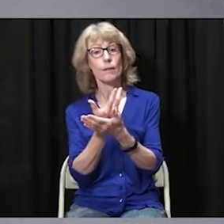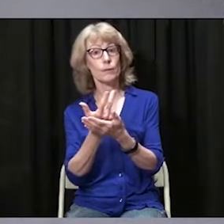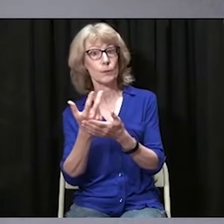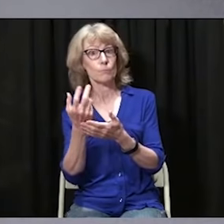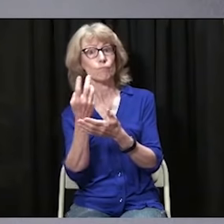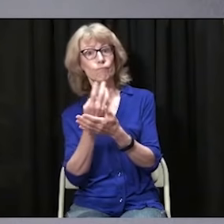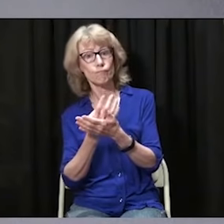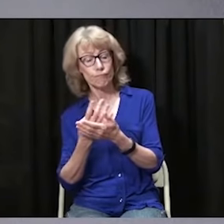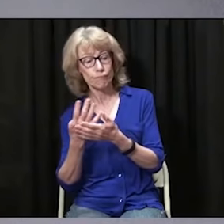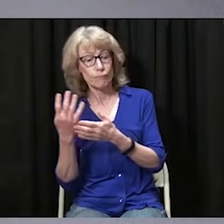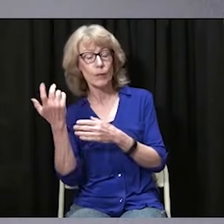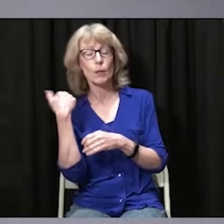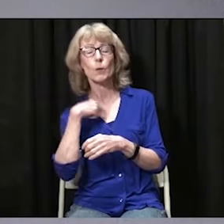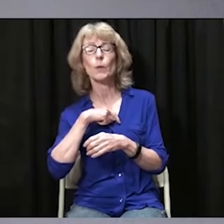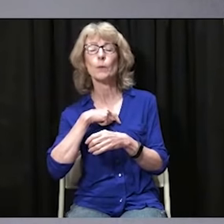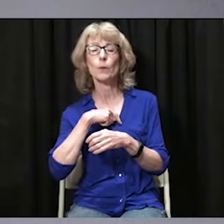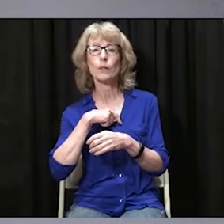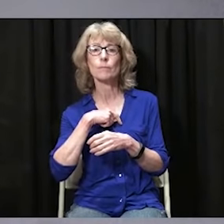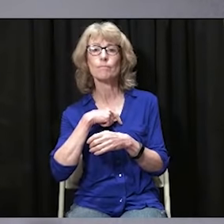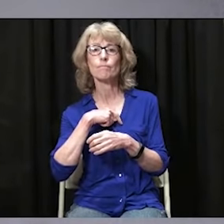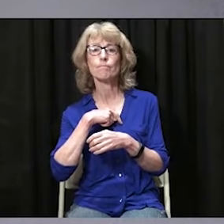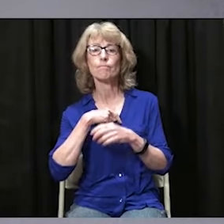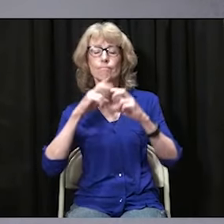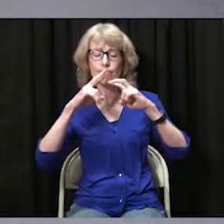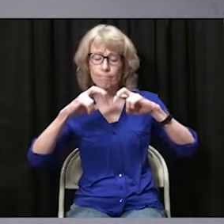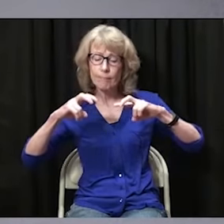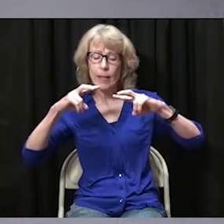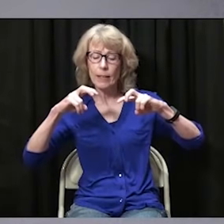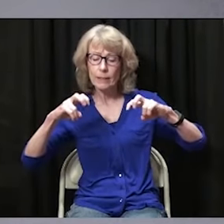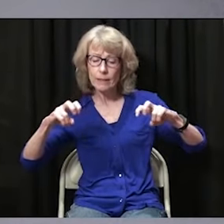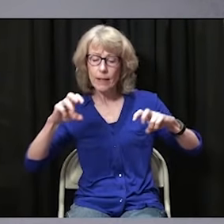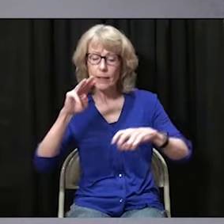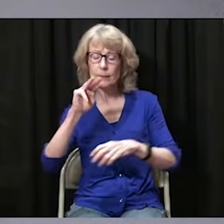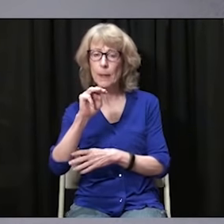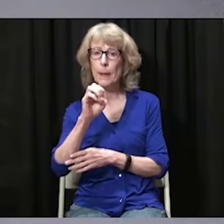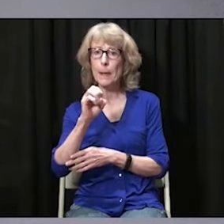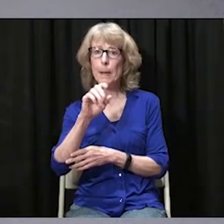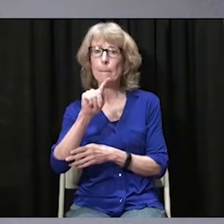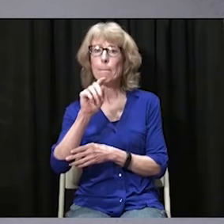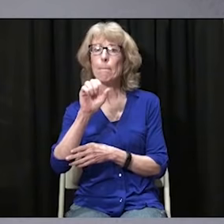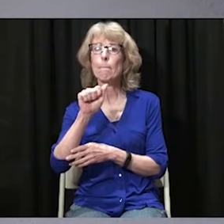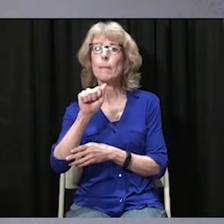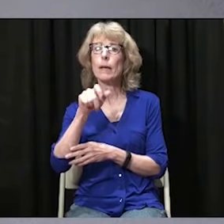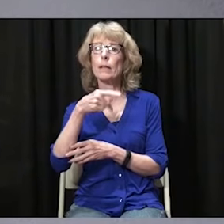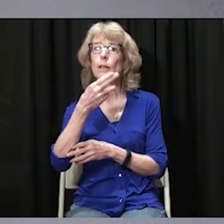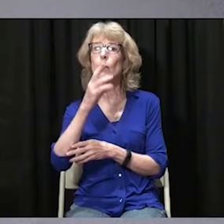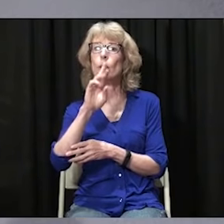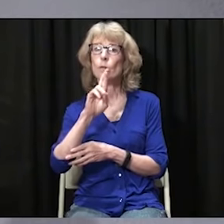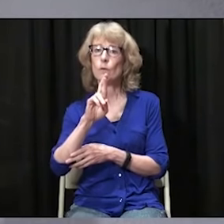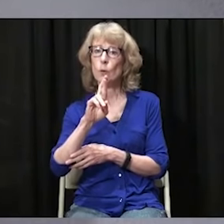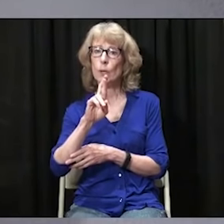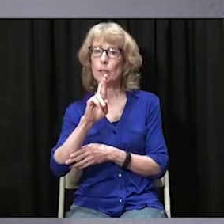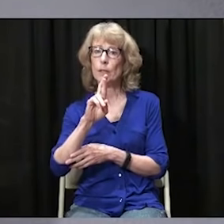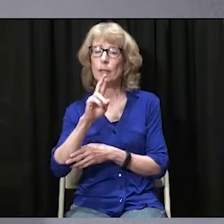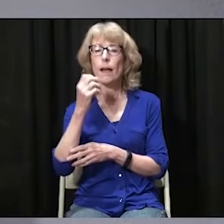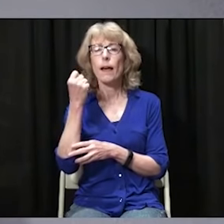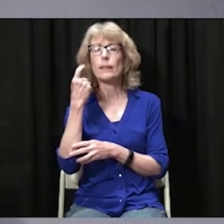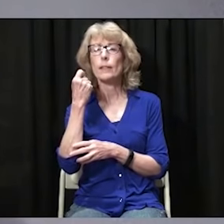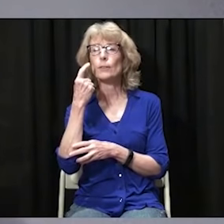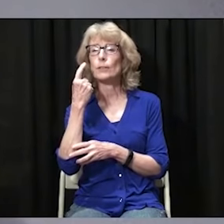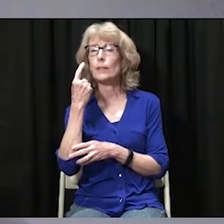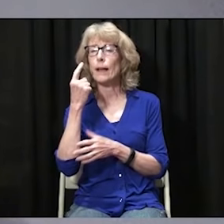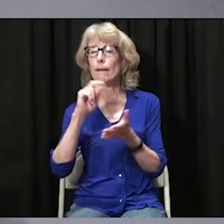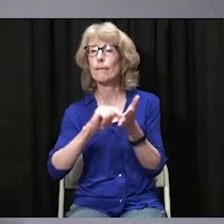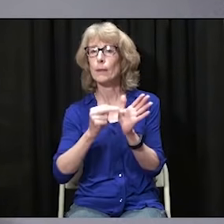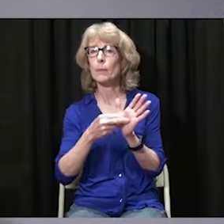explore what that metaphor means and how it helps us understand the church. And so to begin, I want you to